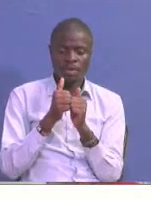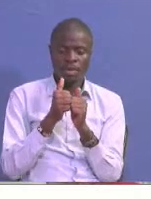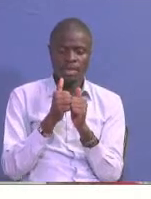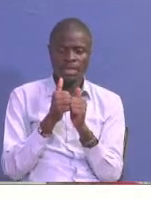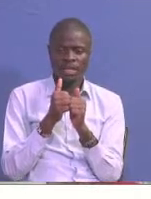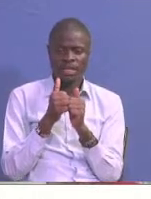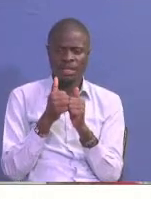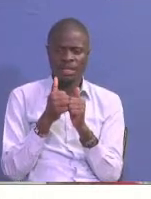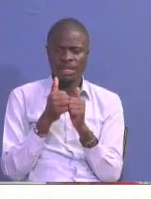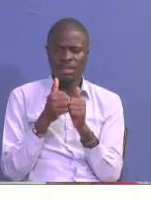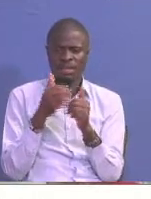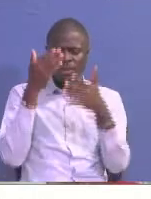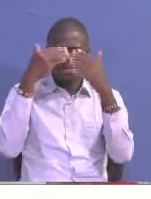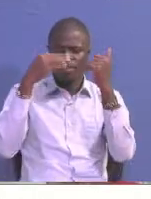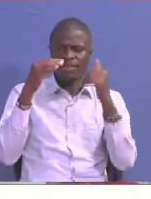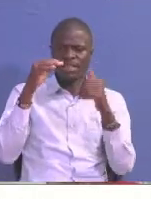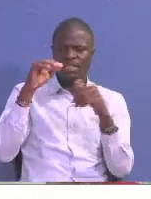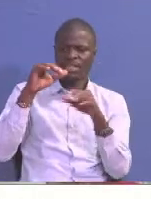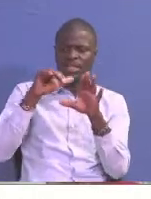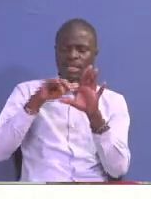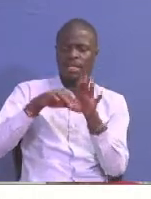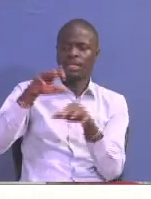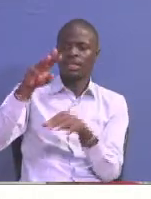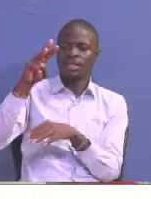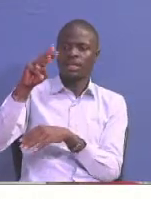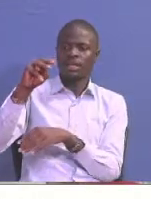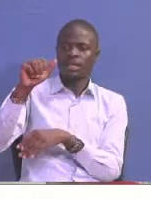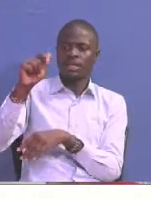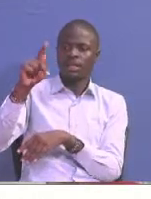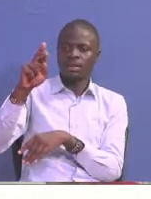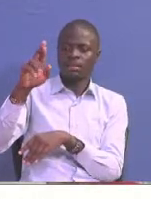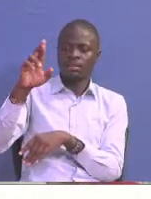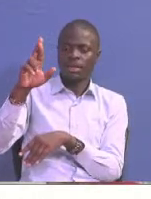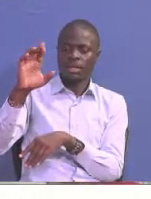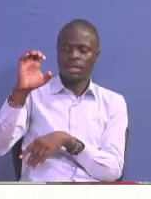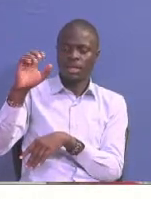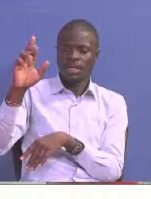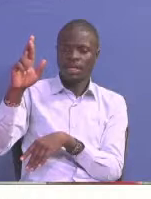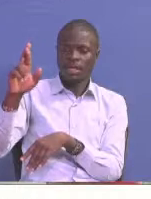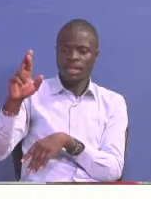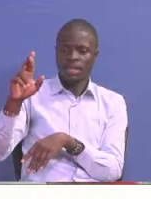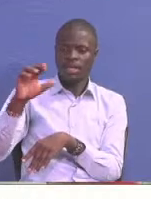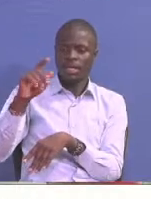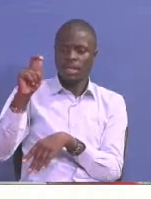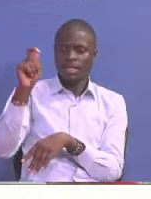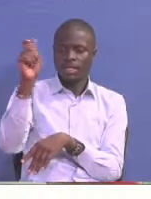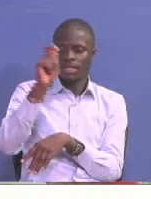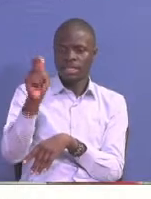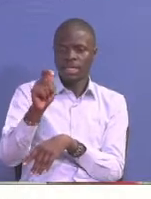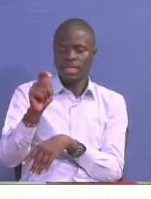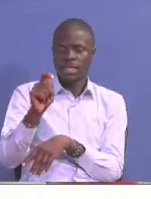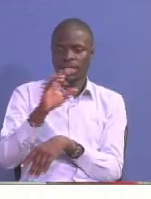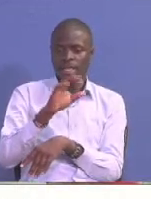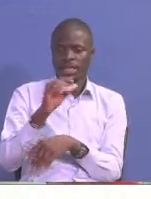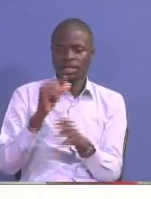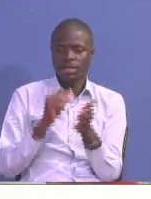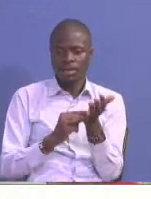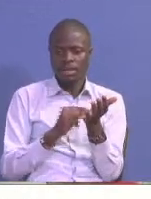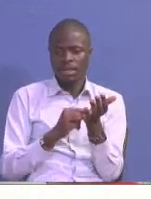in Kampala, Makerere, Nairobi, and Dar es Salaam around